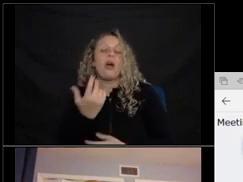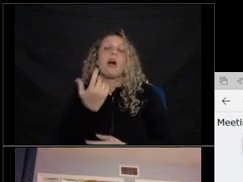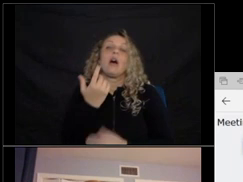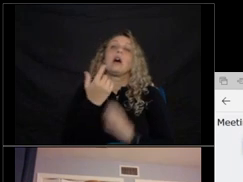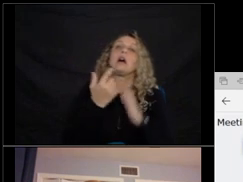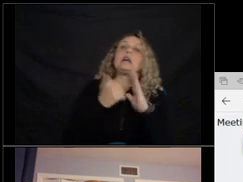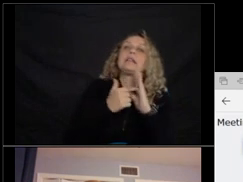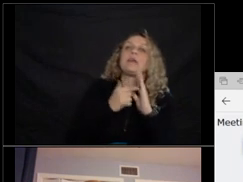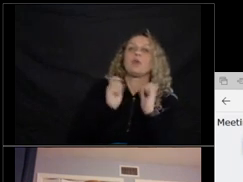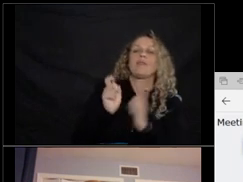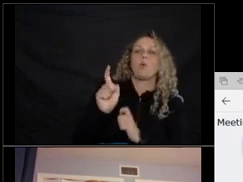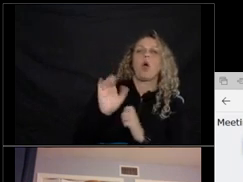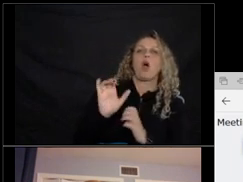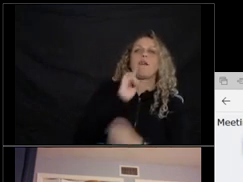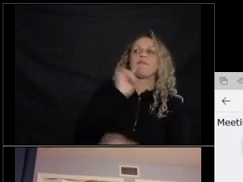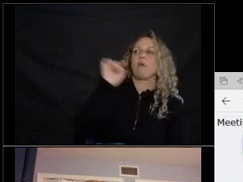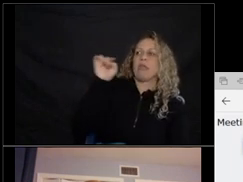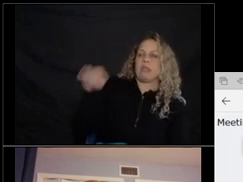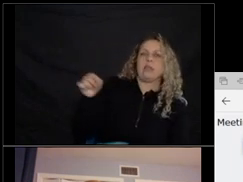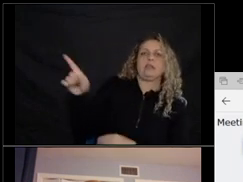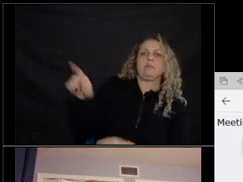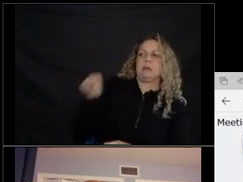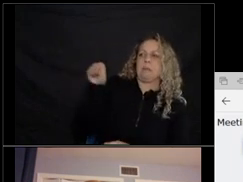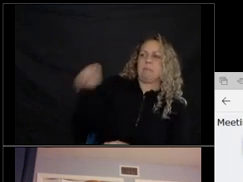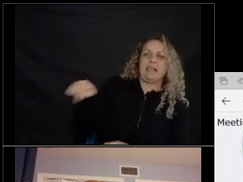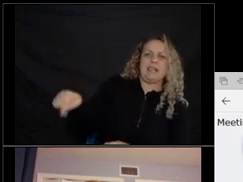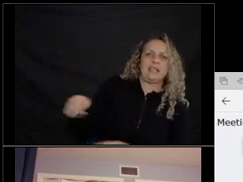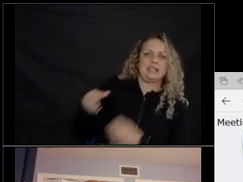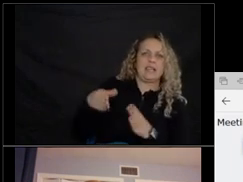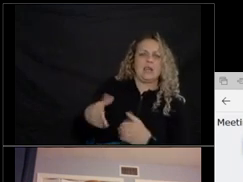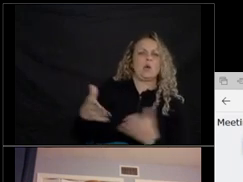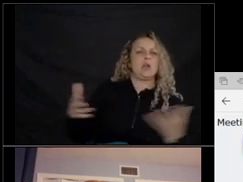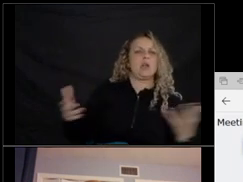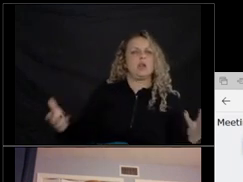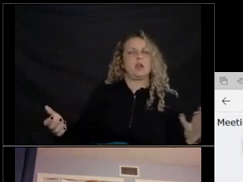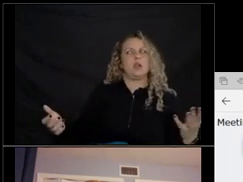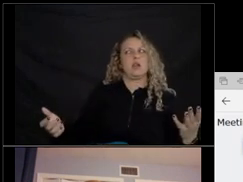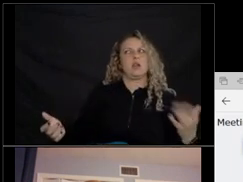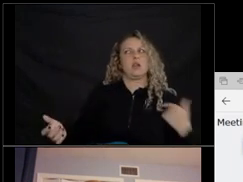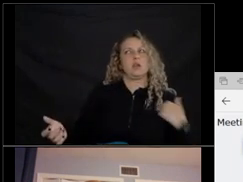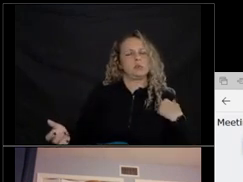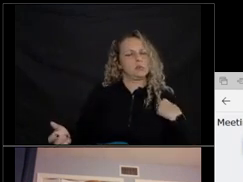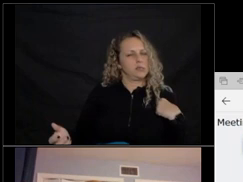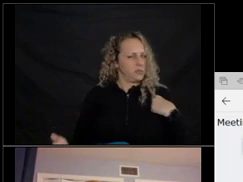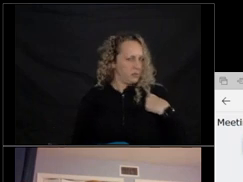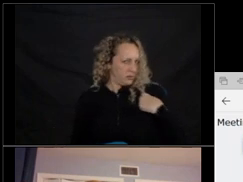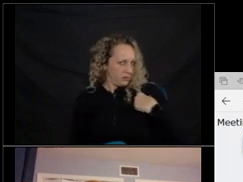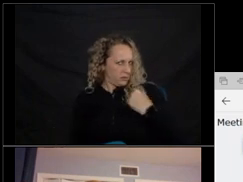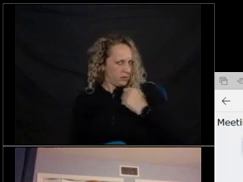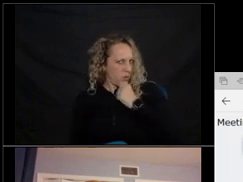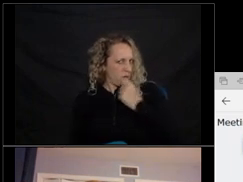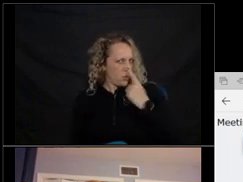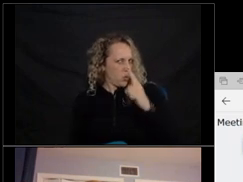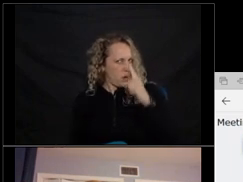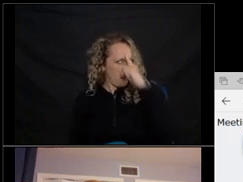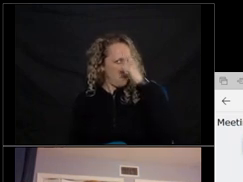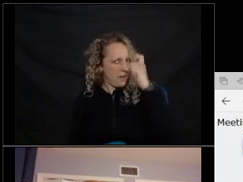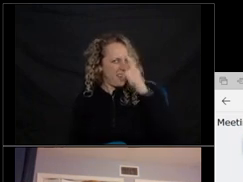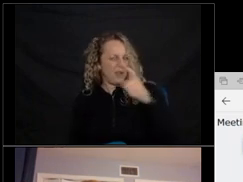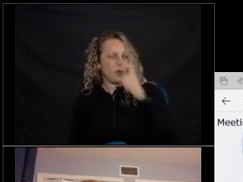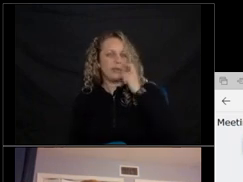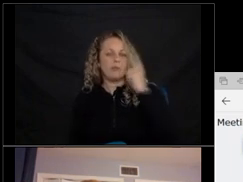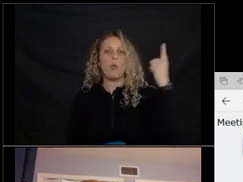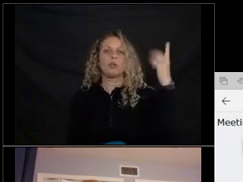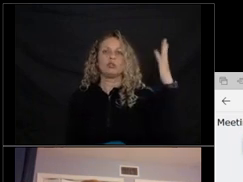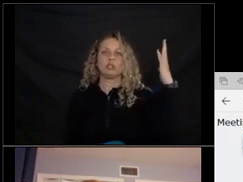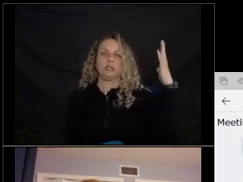donated $100 for this tree to be placed in this median, I mean, it wouldn't work because it would just be one